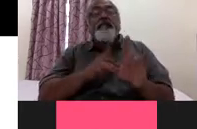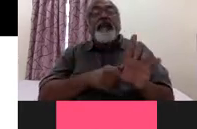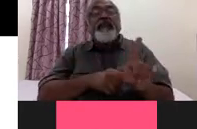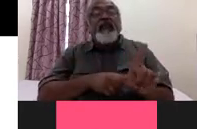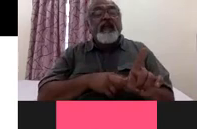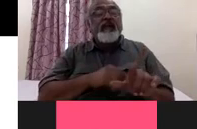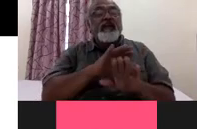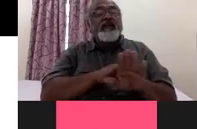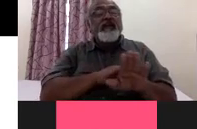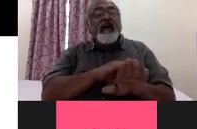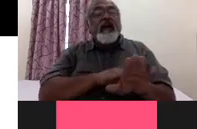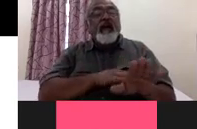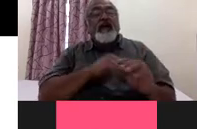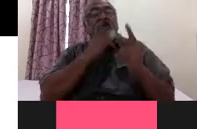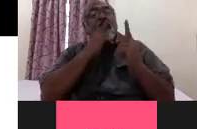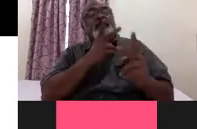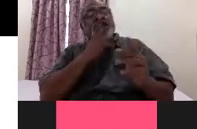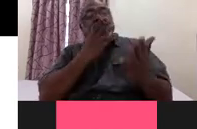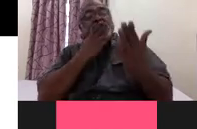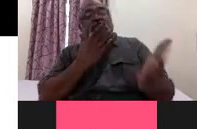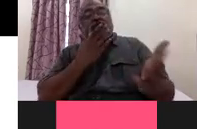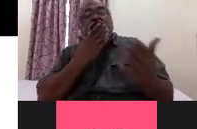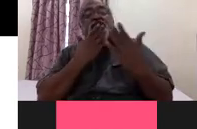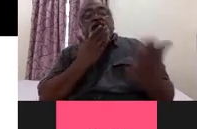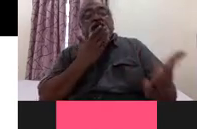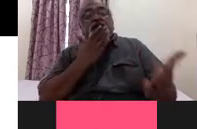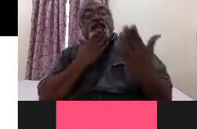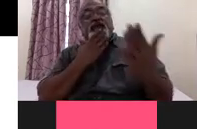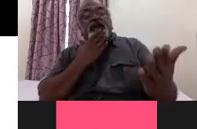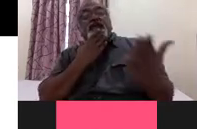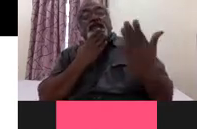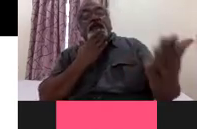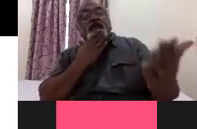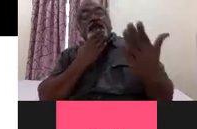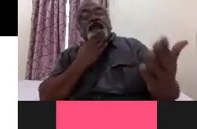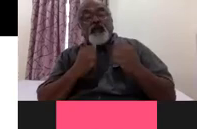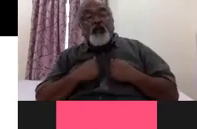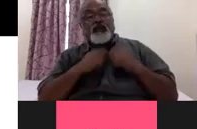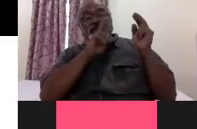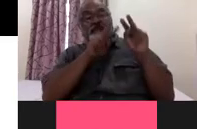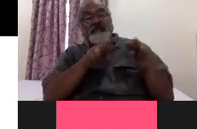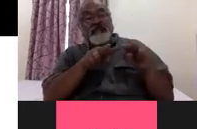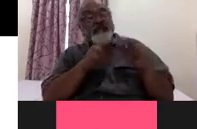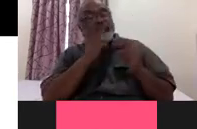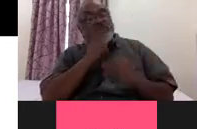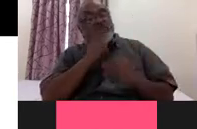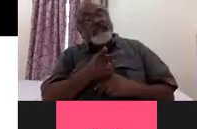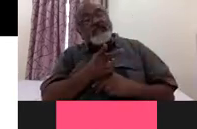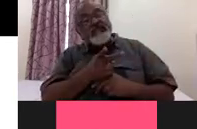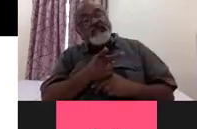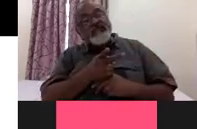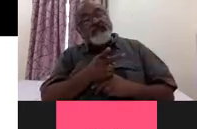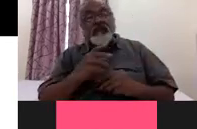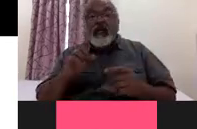else's problem or barriers or the suffering from our perspective, and being empathetic is like putting